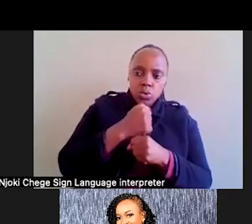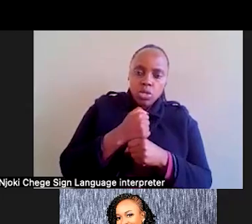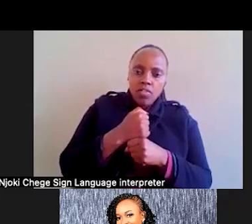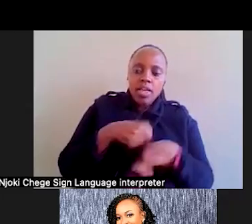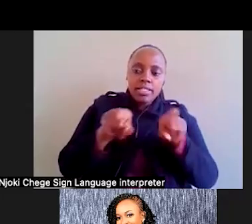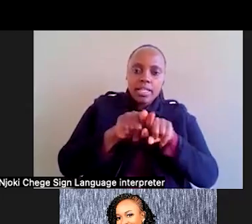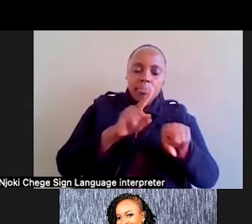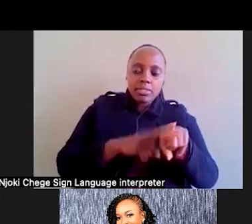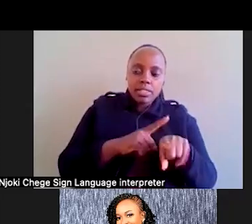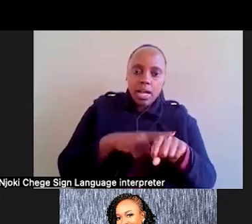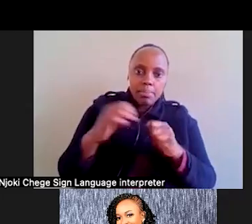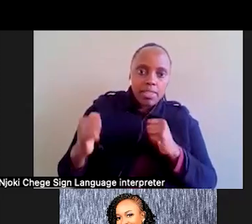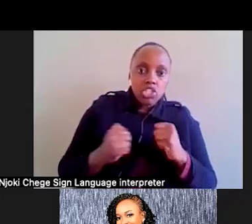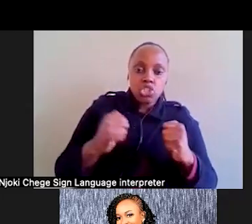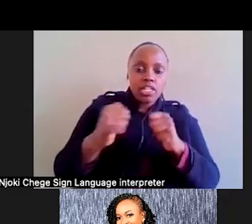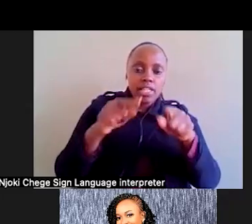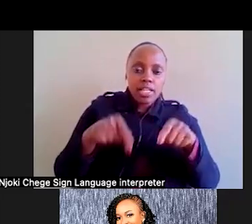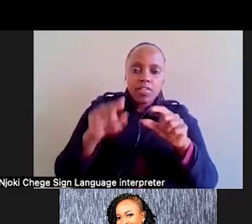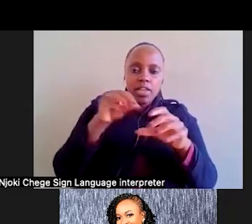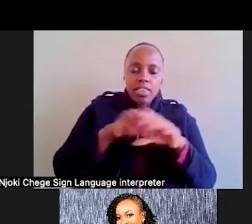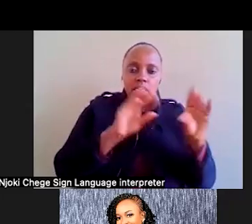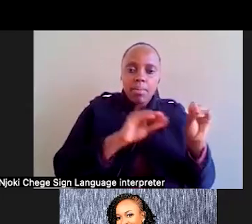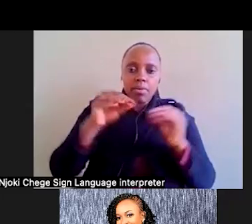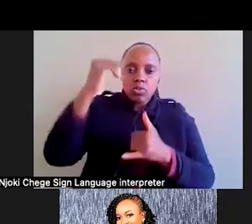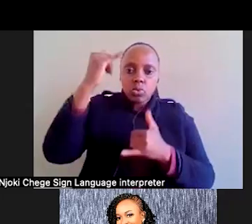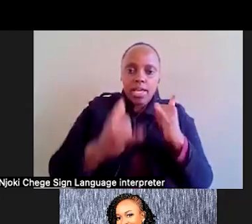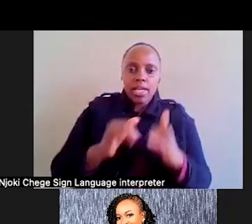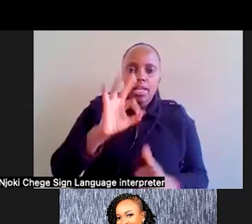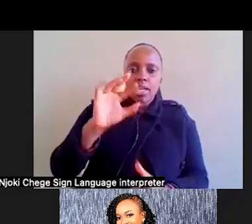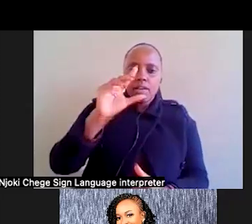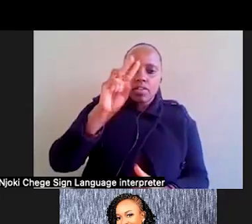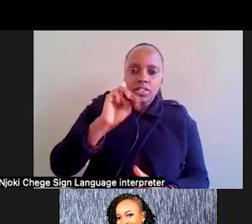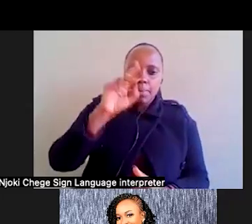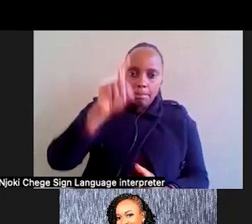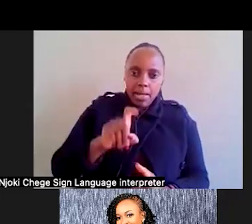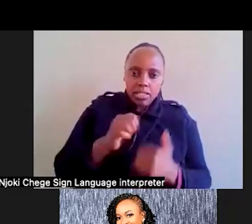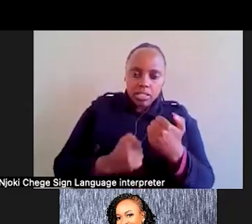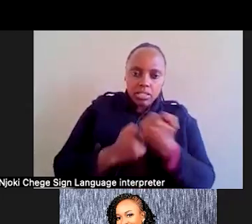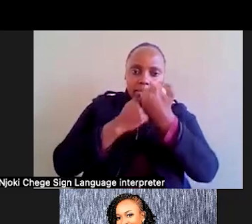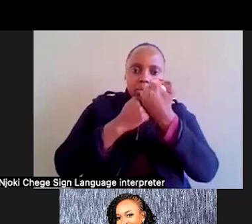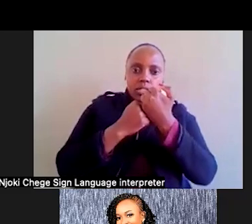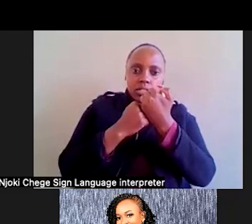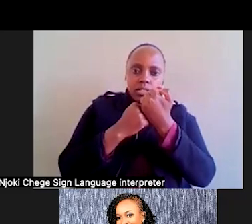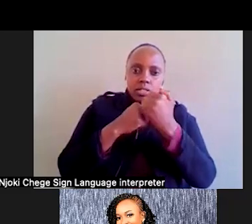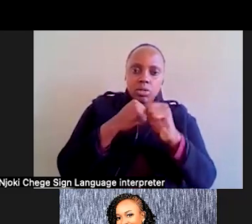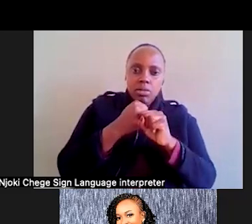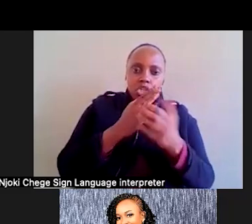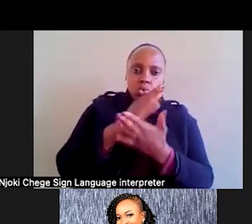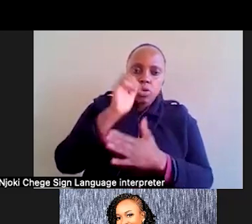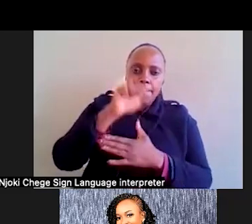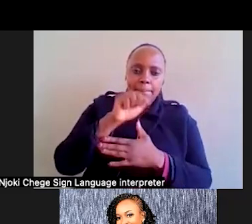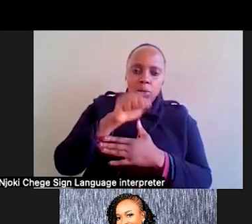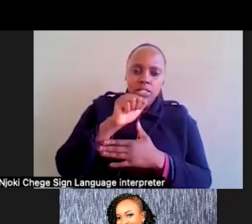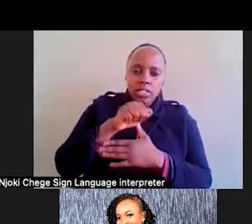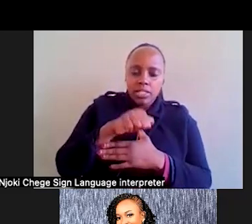as they strategize themselves in the movement to end FGM. We must also support them so that they can